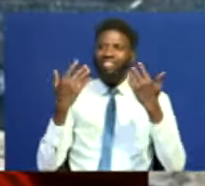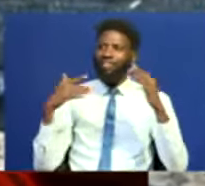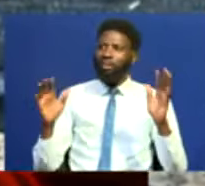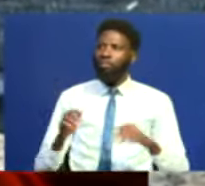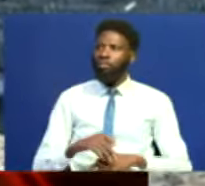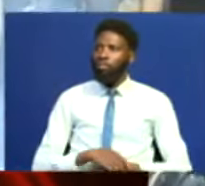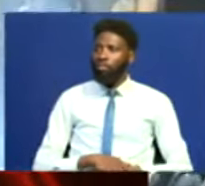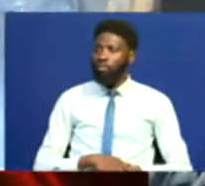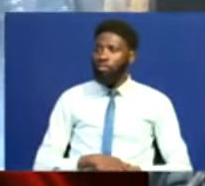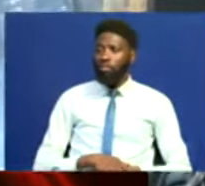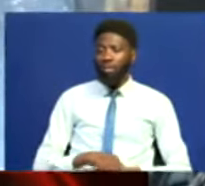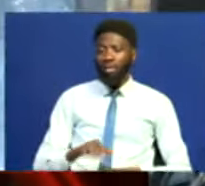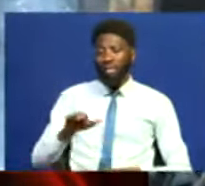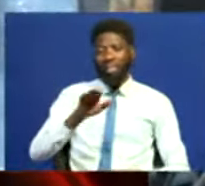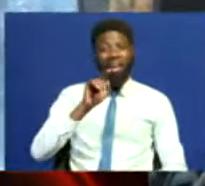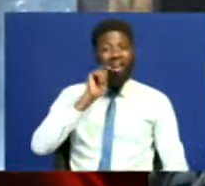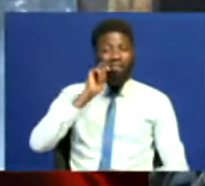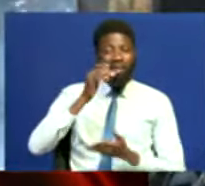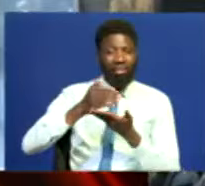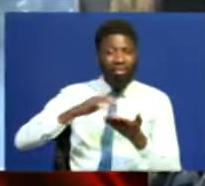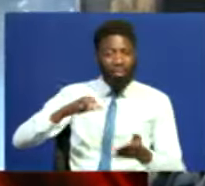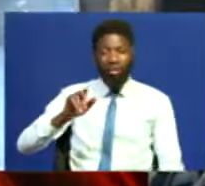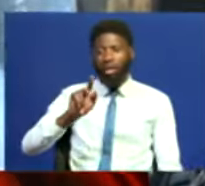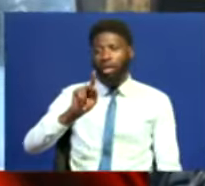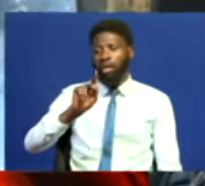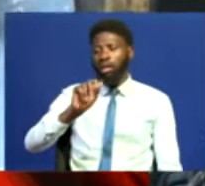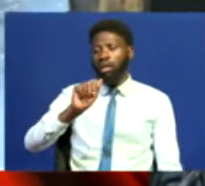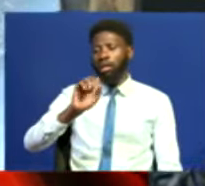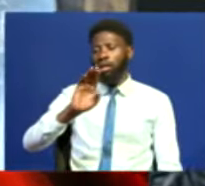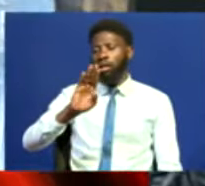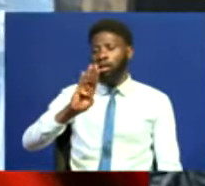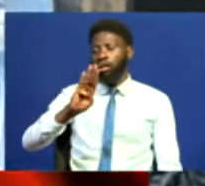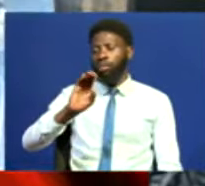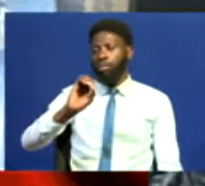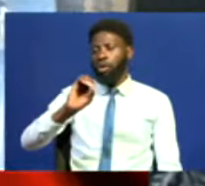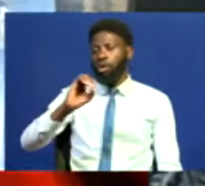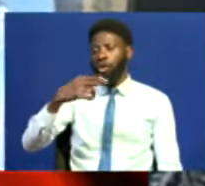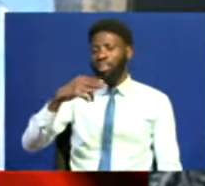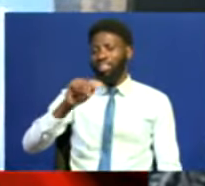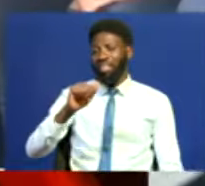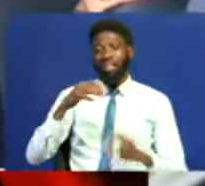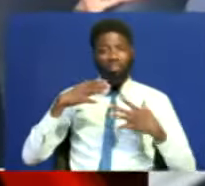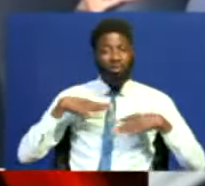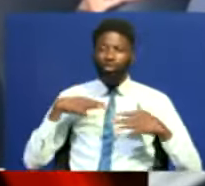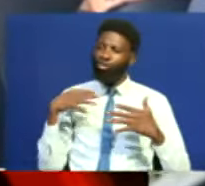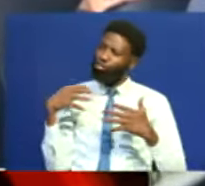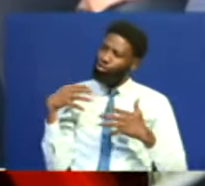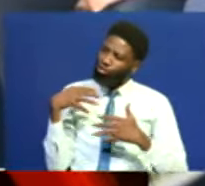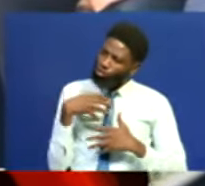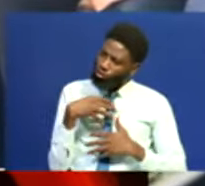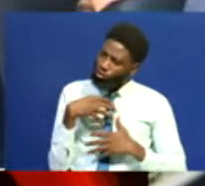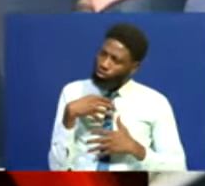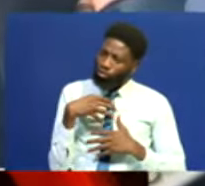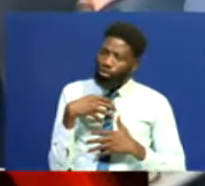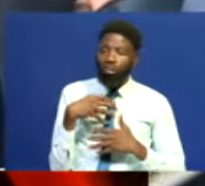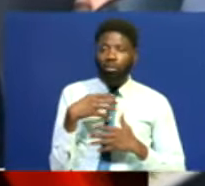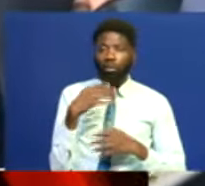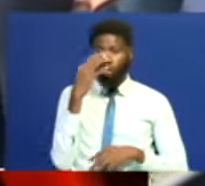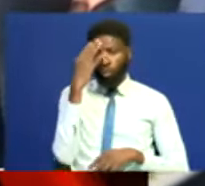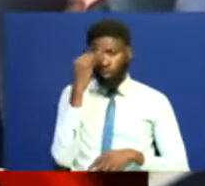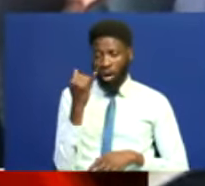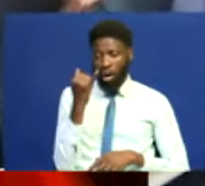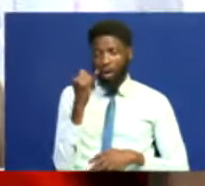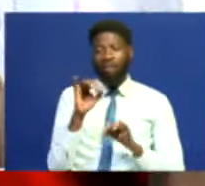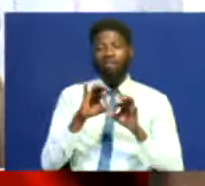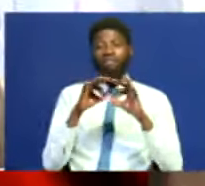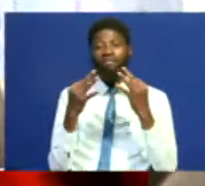Residents of Kabocha village, Kabete constituency, Kiambu County, are still coming to terms with a horrific incident that left four members of the same family